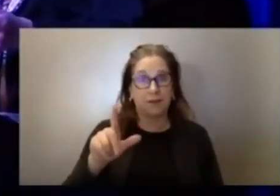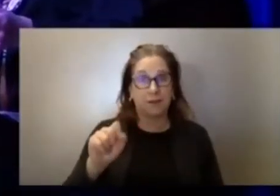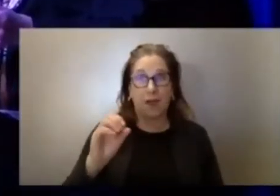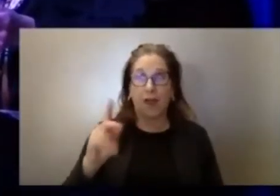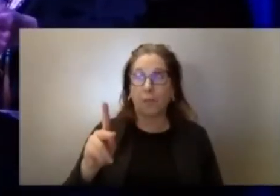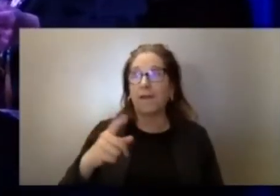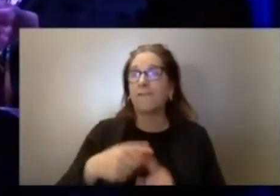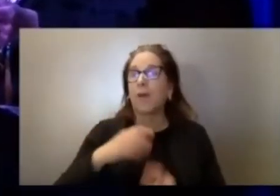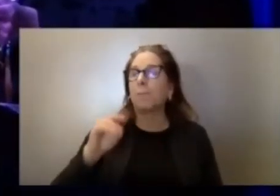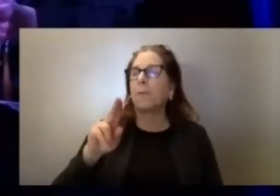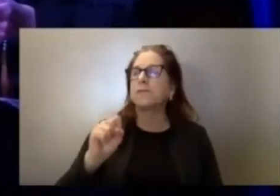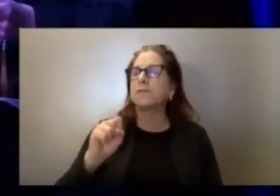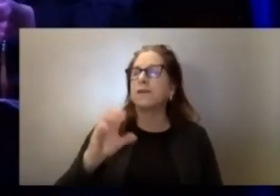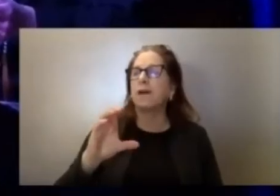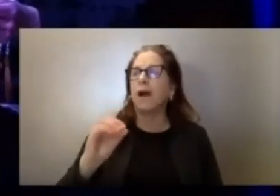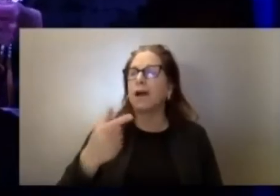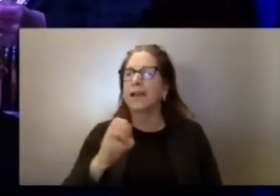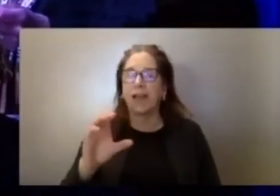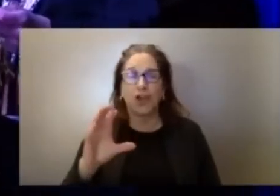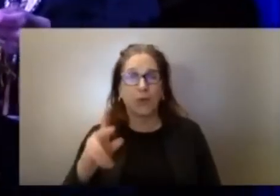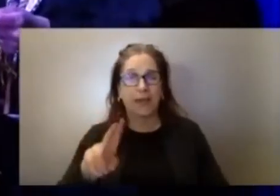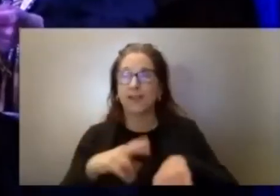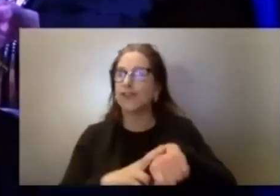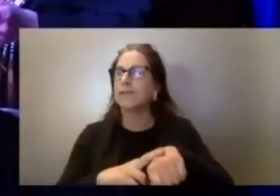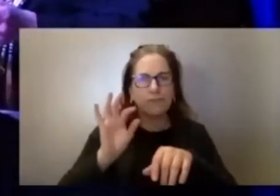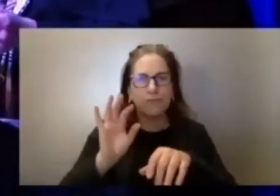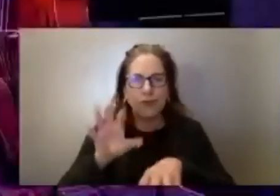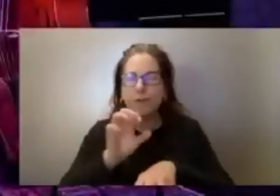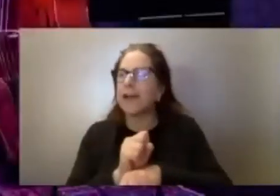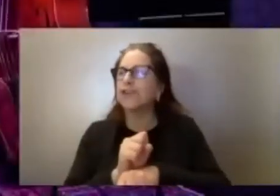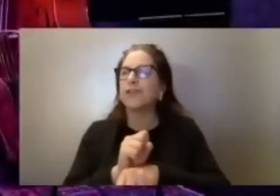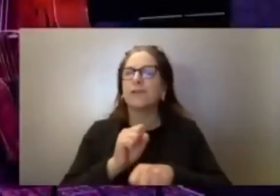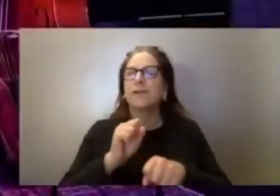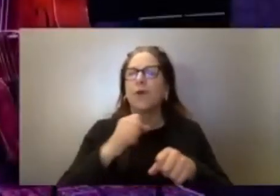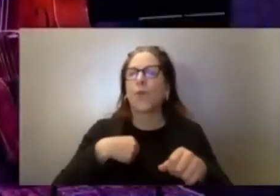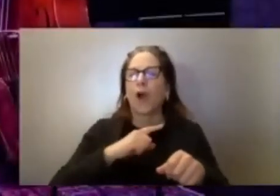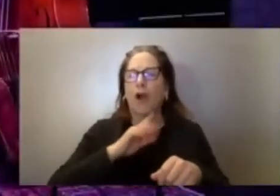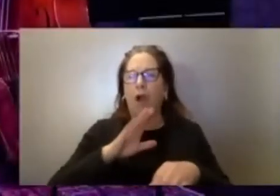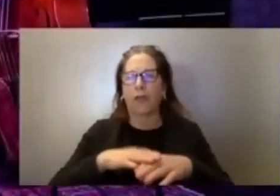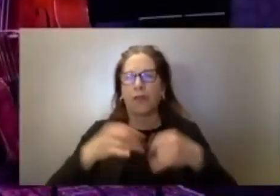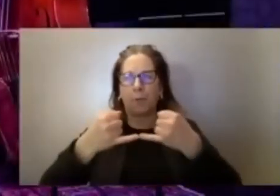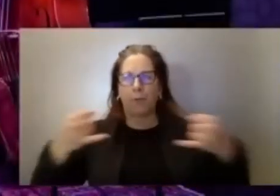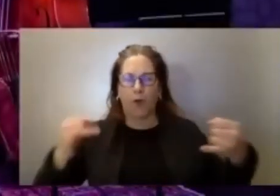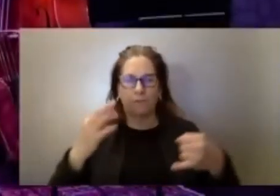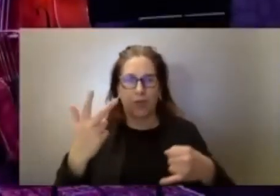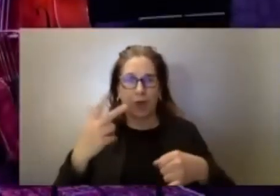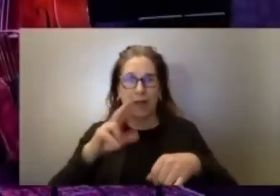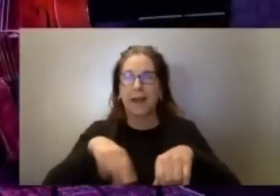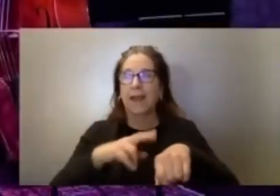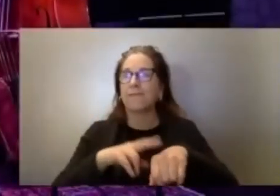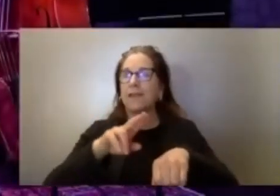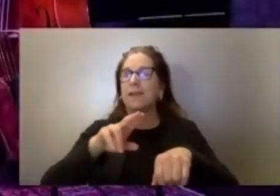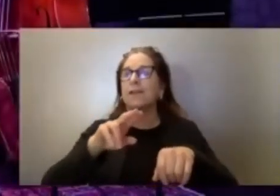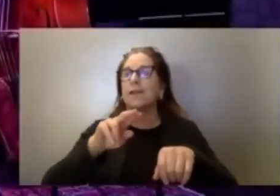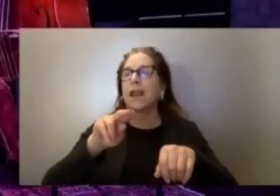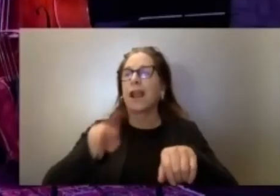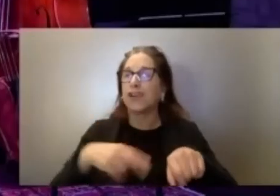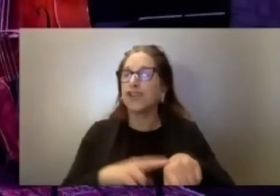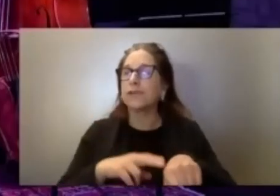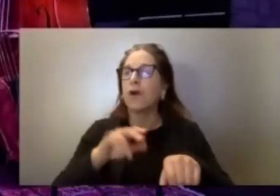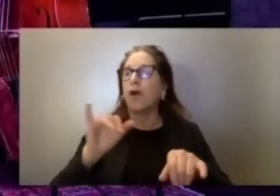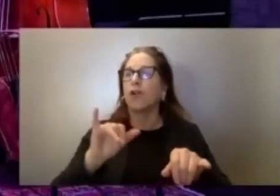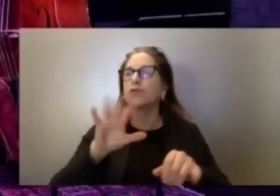Tulsa, Oklahoma, from the Muscogee Creek Nation Reservation. We are at the border of three Native nations that also include